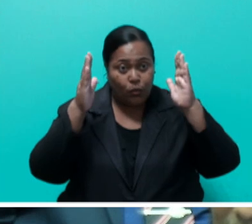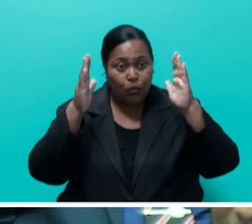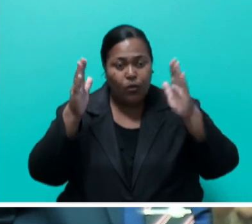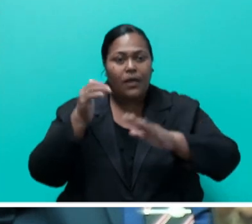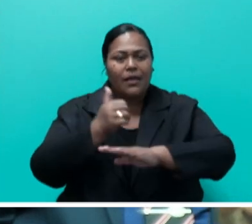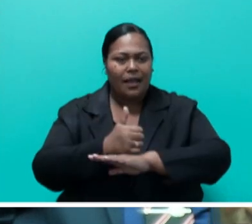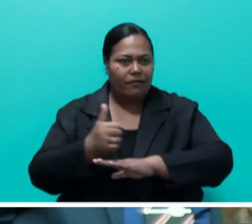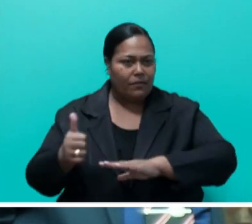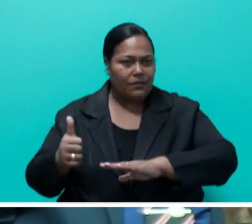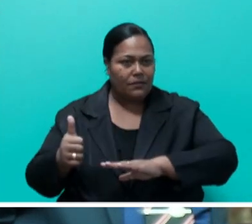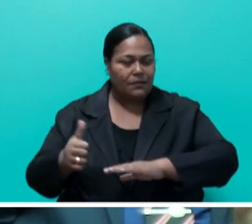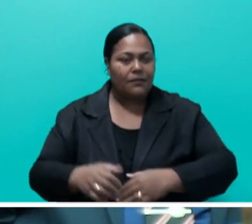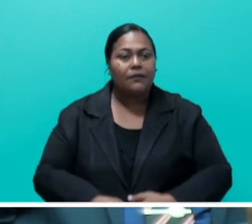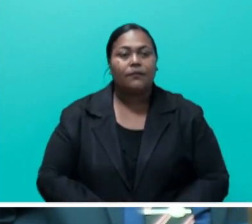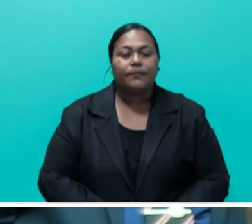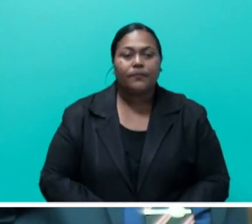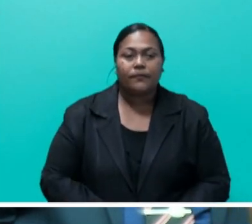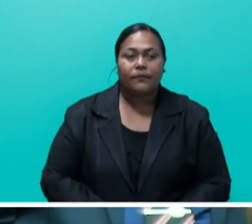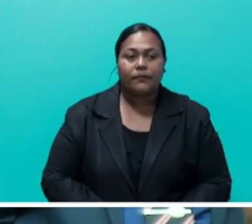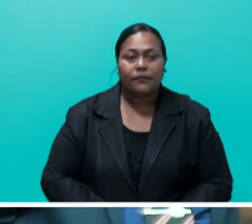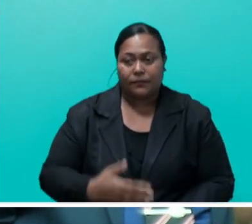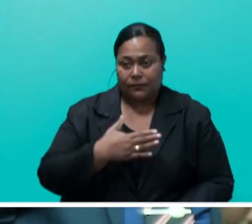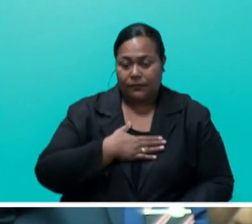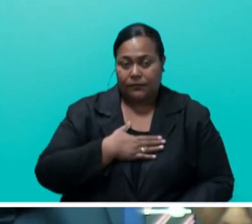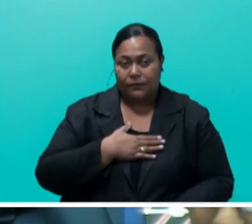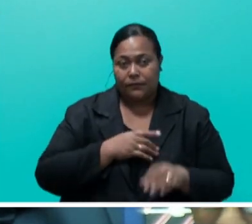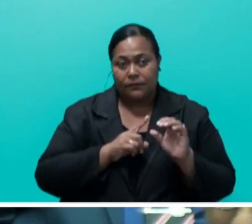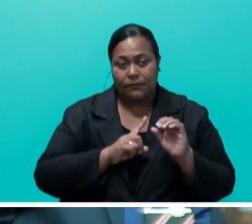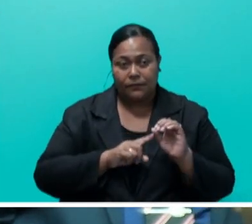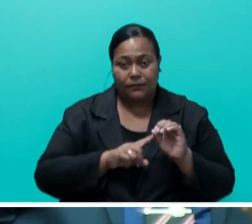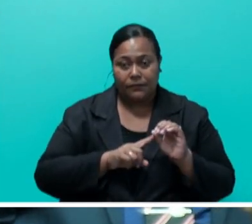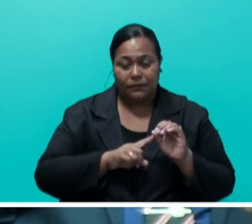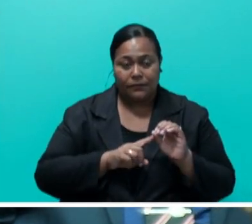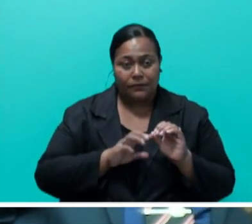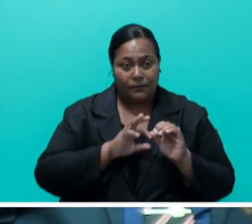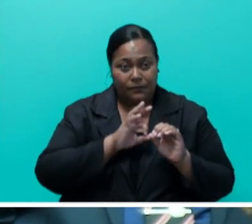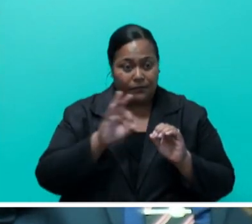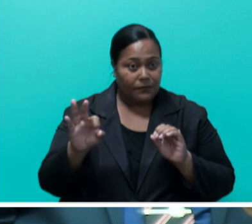government. My supplementary question to the Honorable